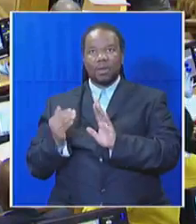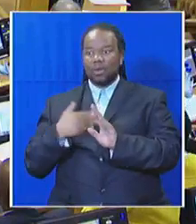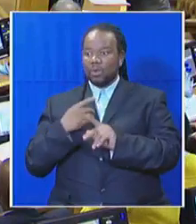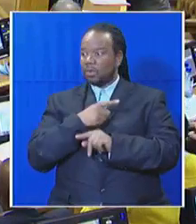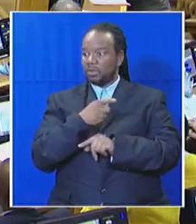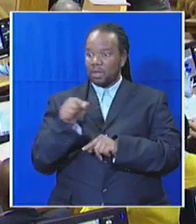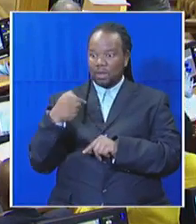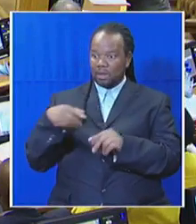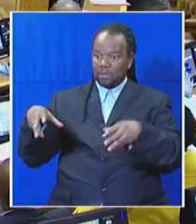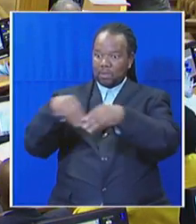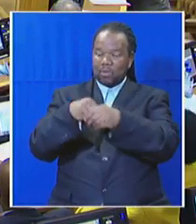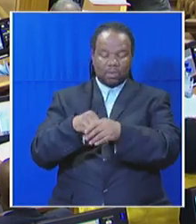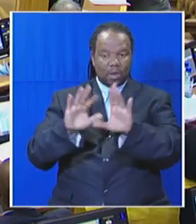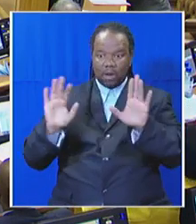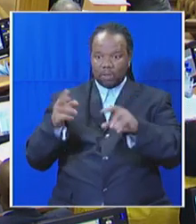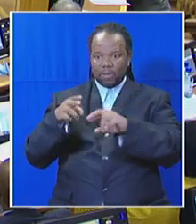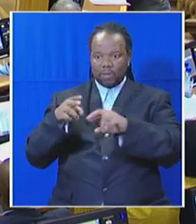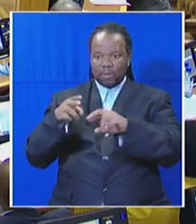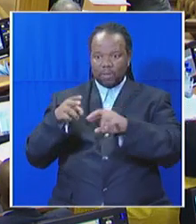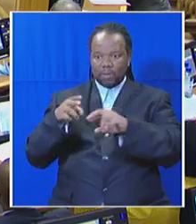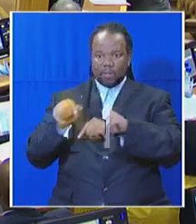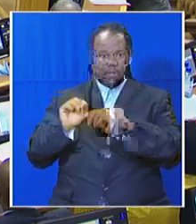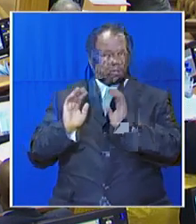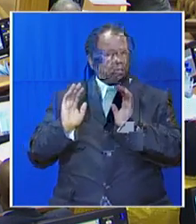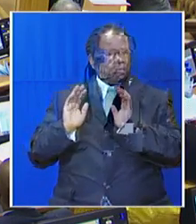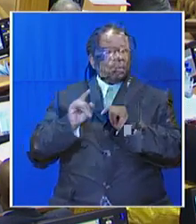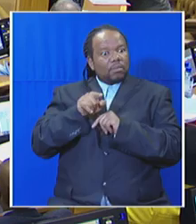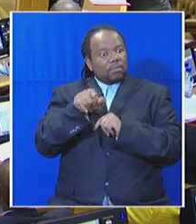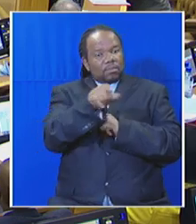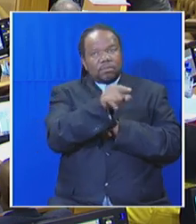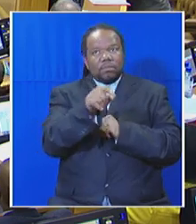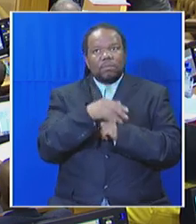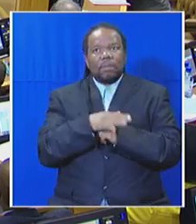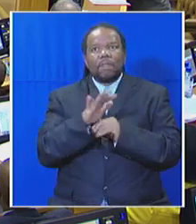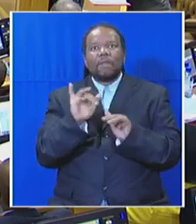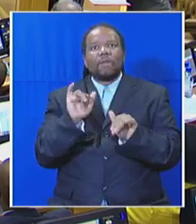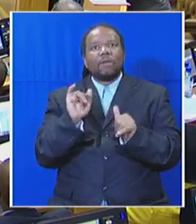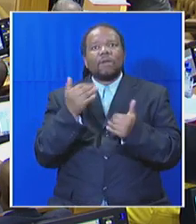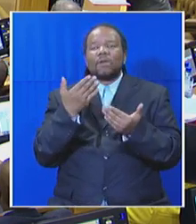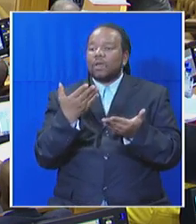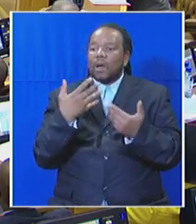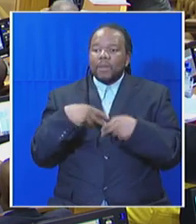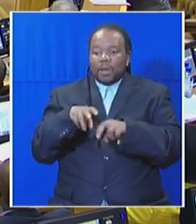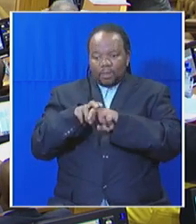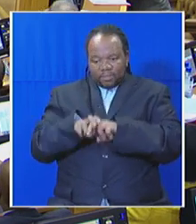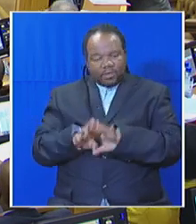generalize. I'm sitting down. Honorable Speaker. Generalize. If that is the plan, it won't work. I'm sitting down. Please. Honorable